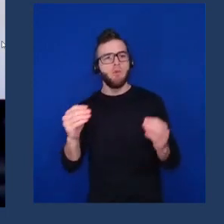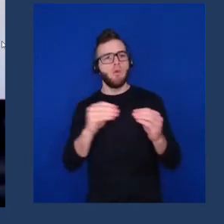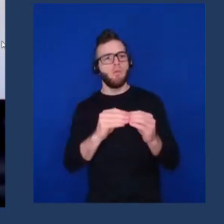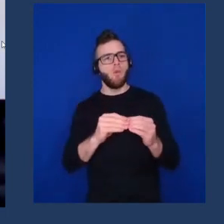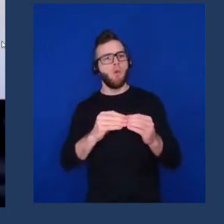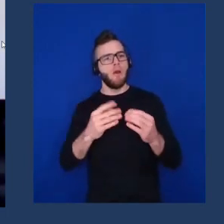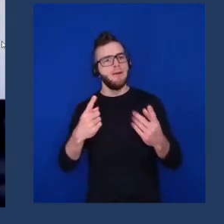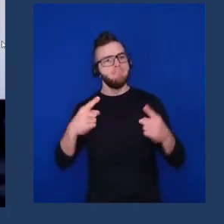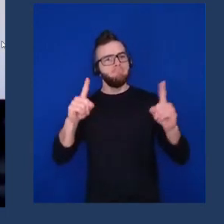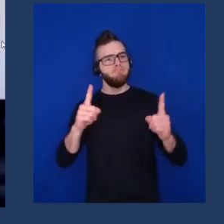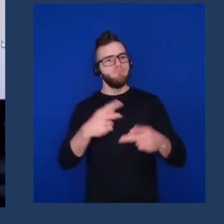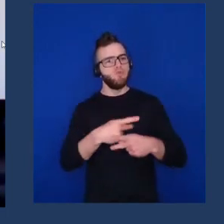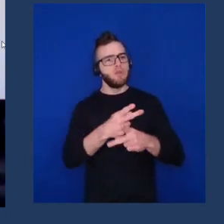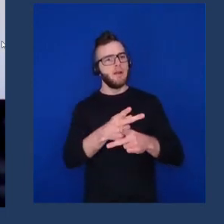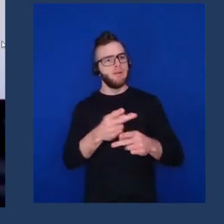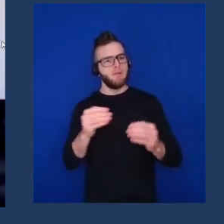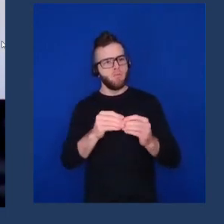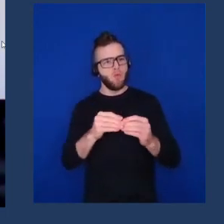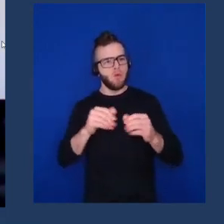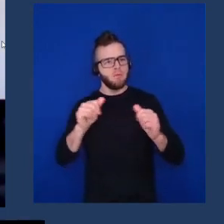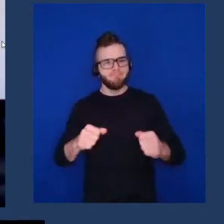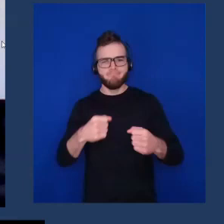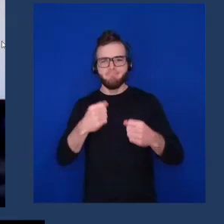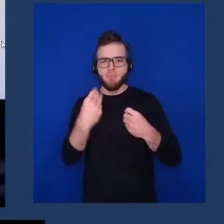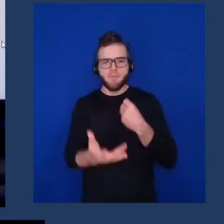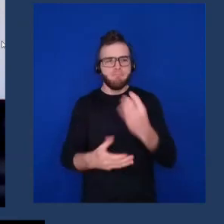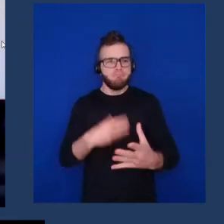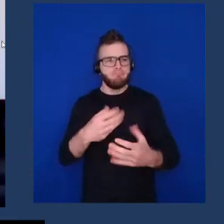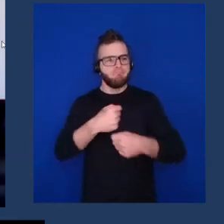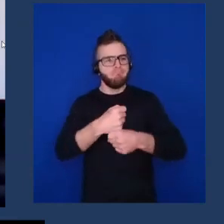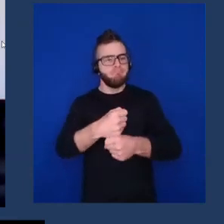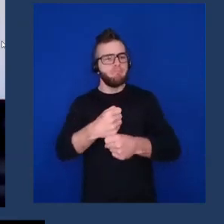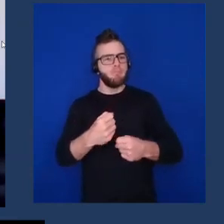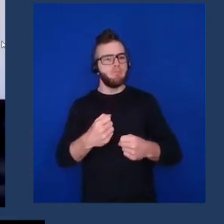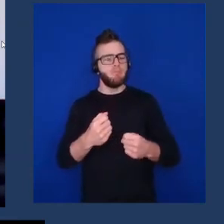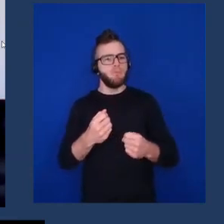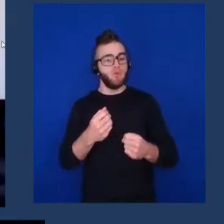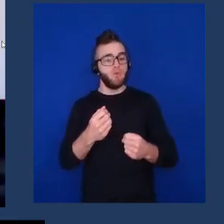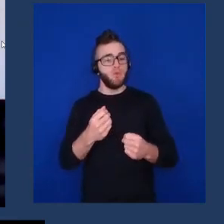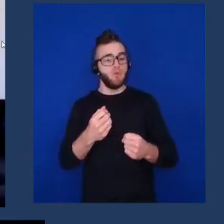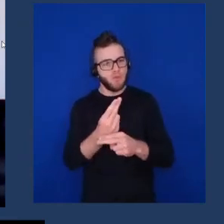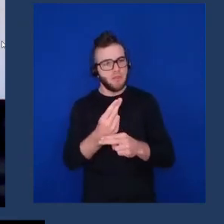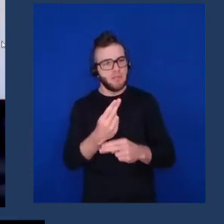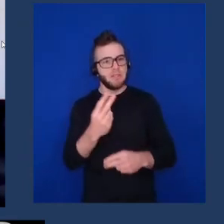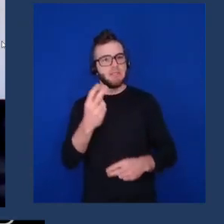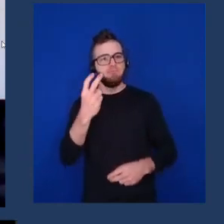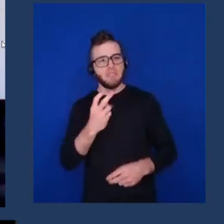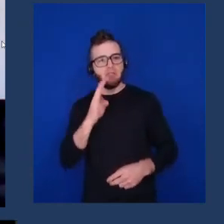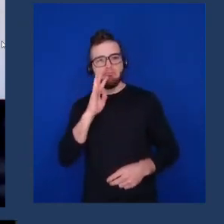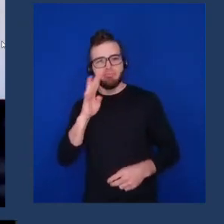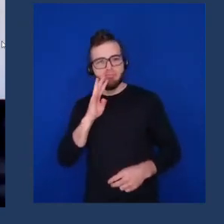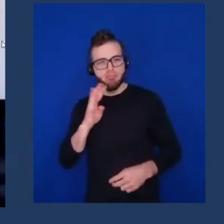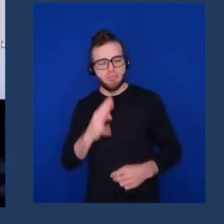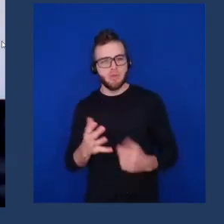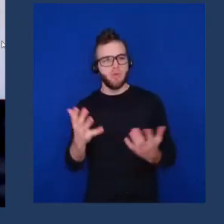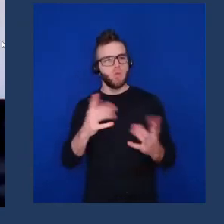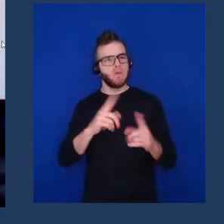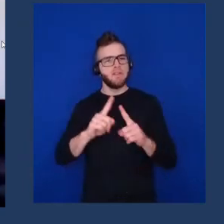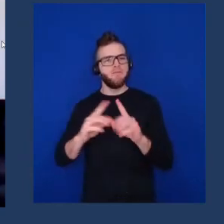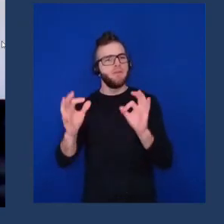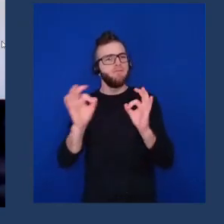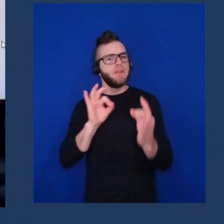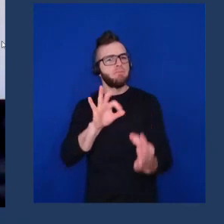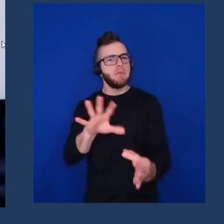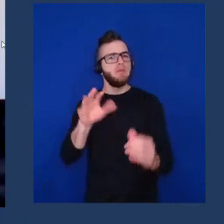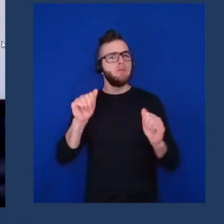through speech? What can we do? What kind of feedback could we use? And if you think about it now in our world of assistance, that's actually